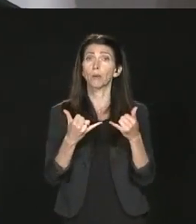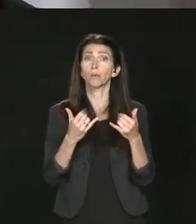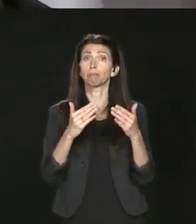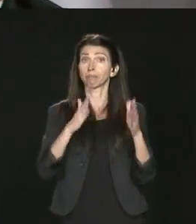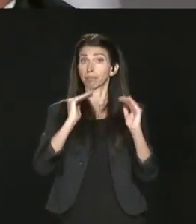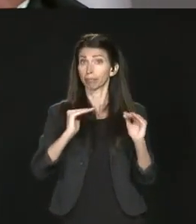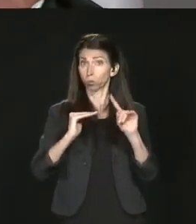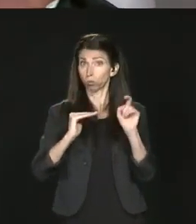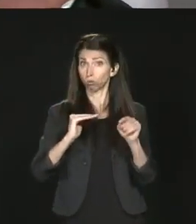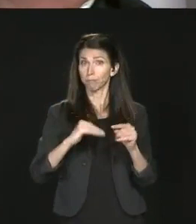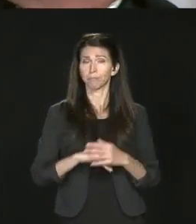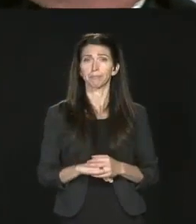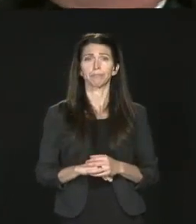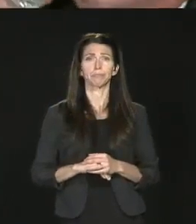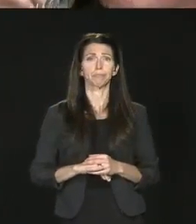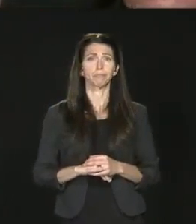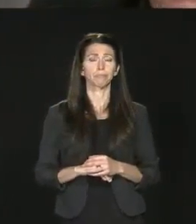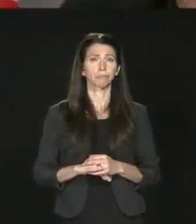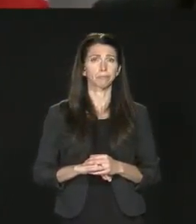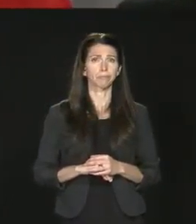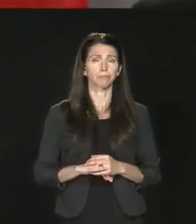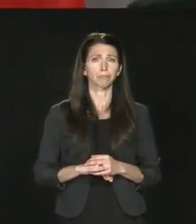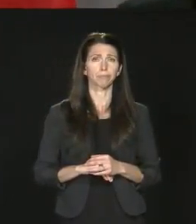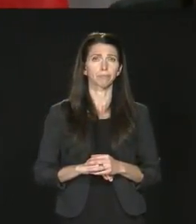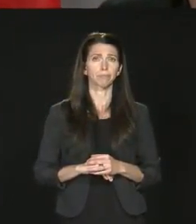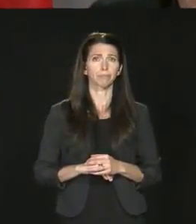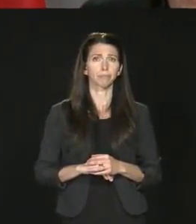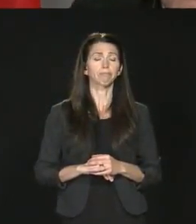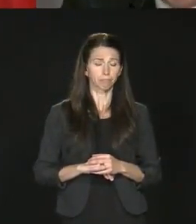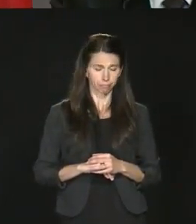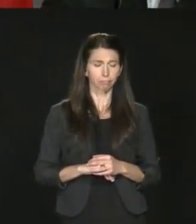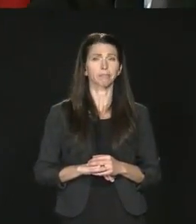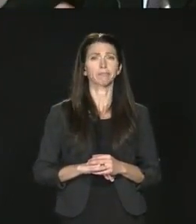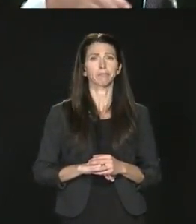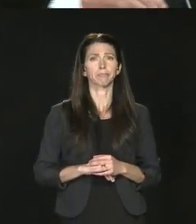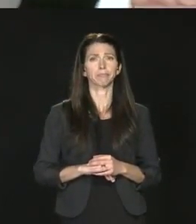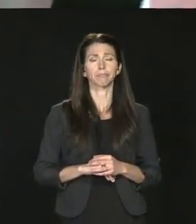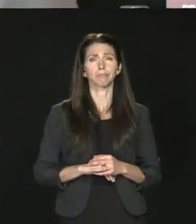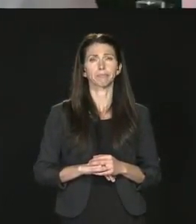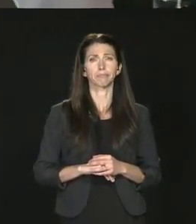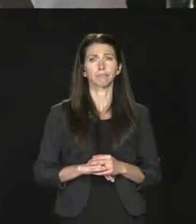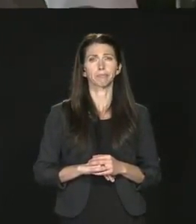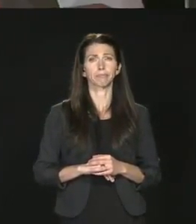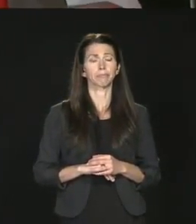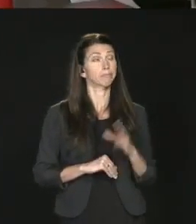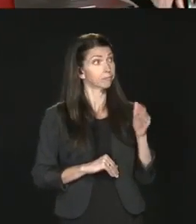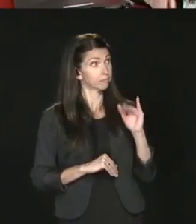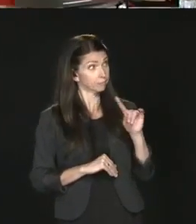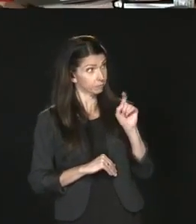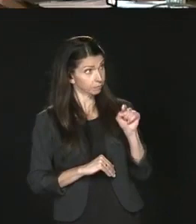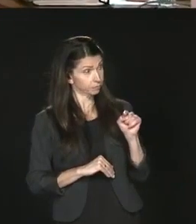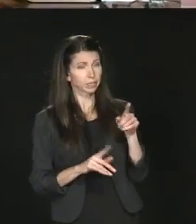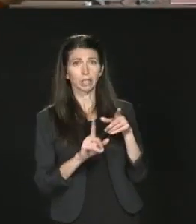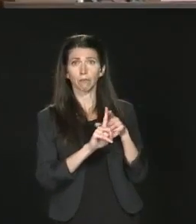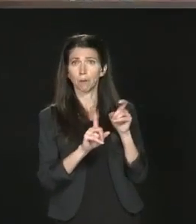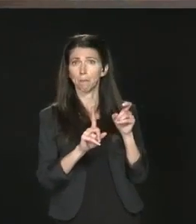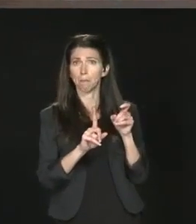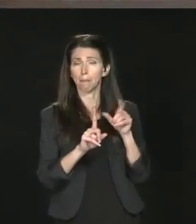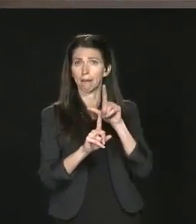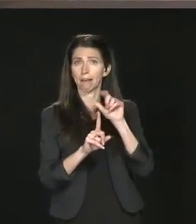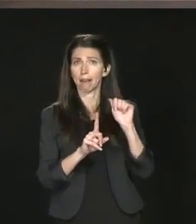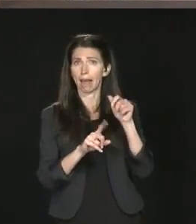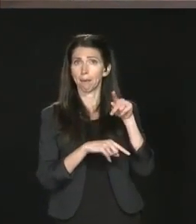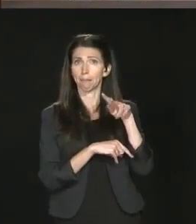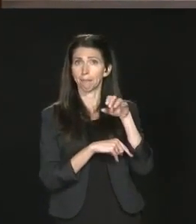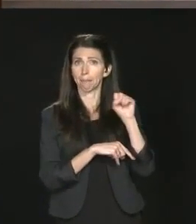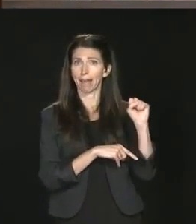operator. Thank you. Merci. La prochaine question est de Lina Dib de la presse canadienne. Following la parole question est à vous. From la